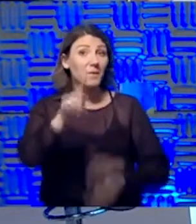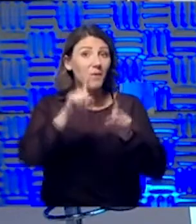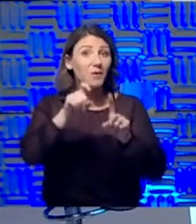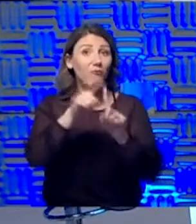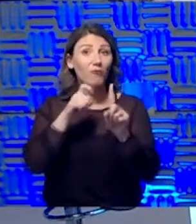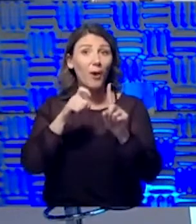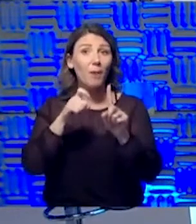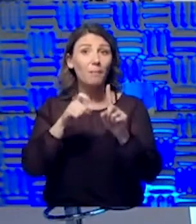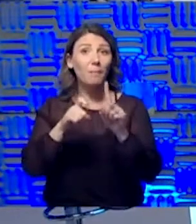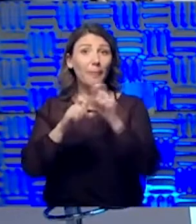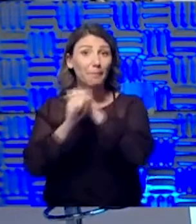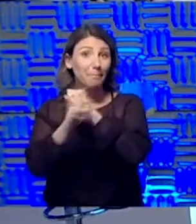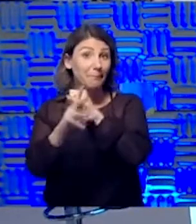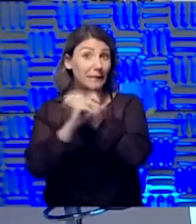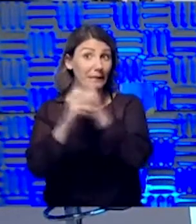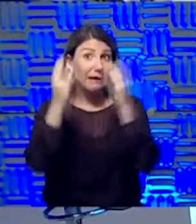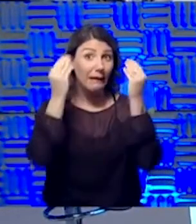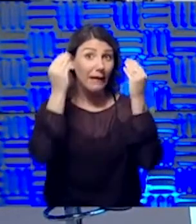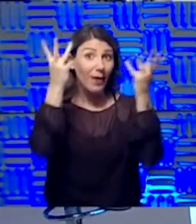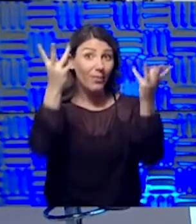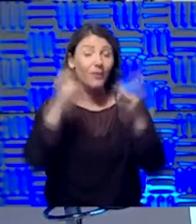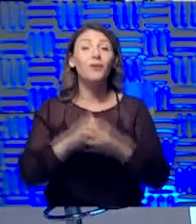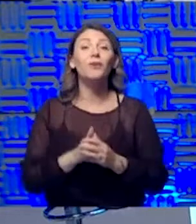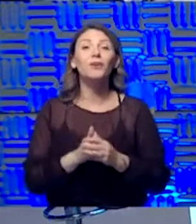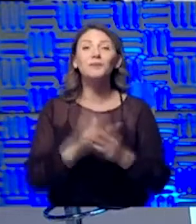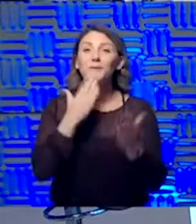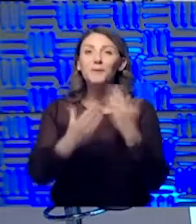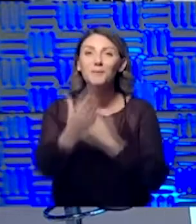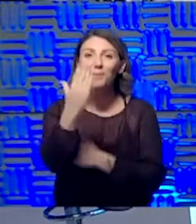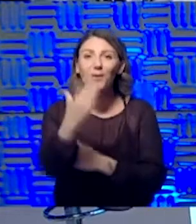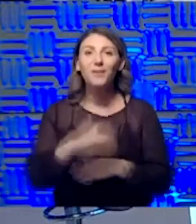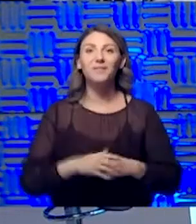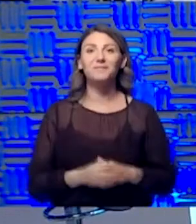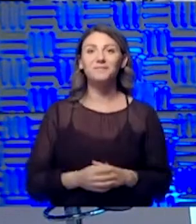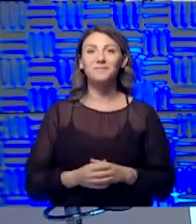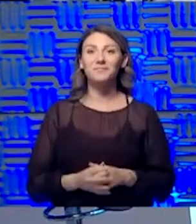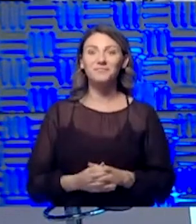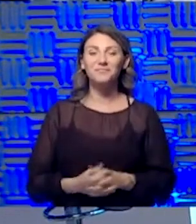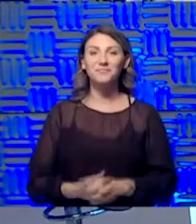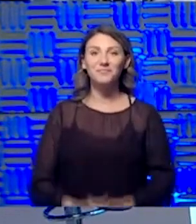media out there. Good morning.